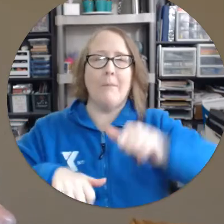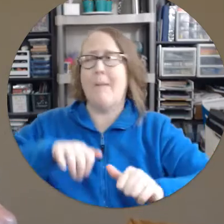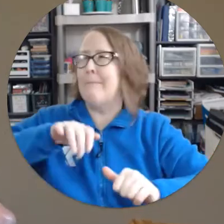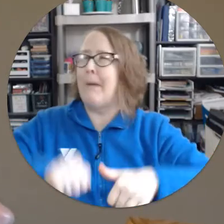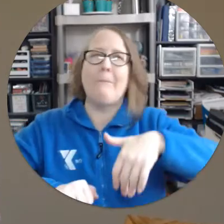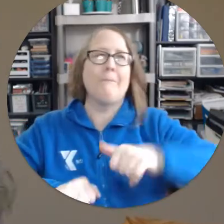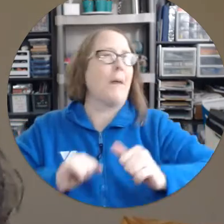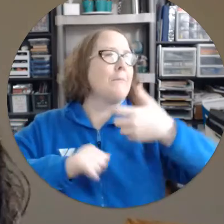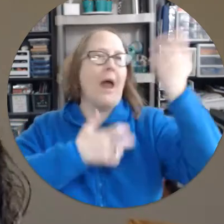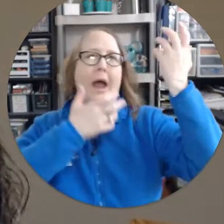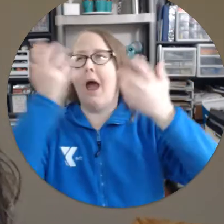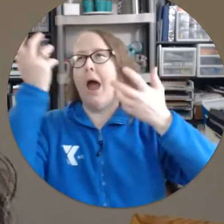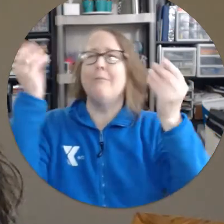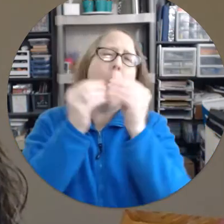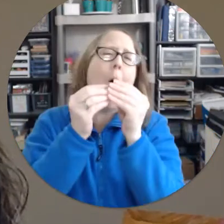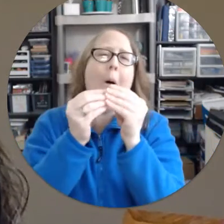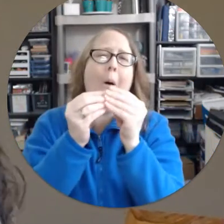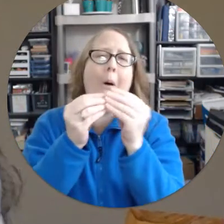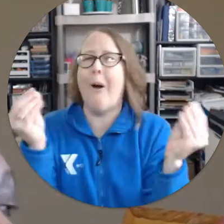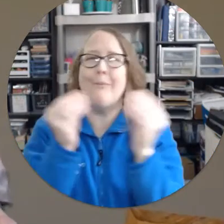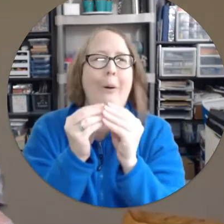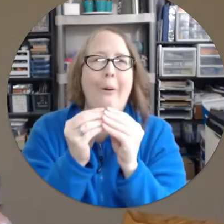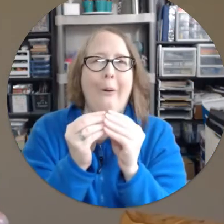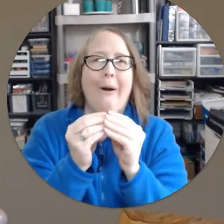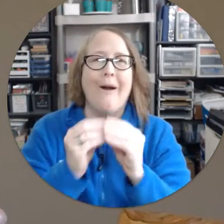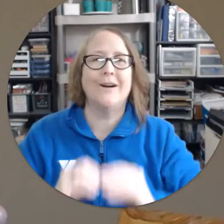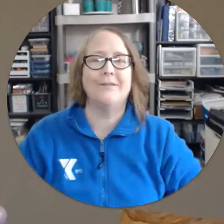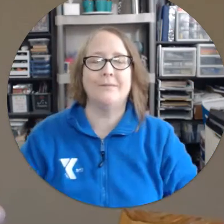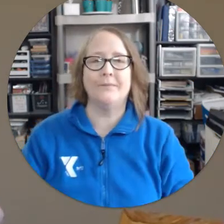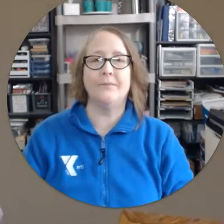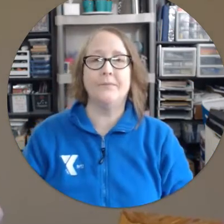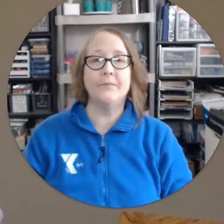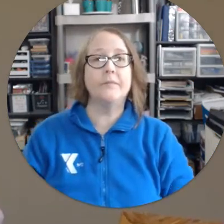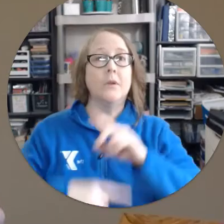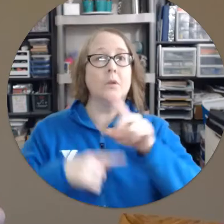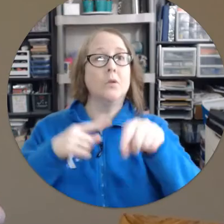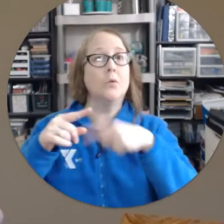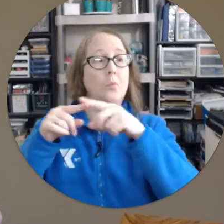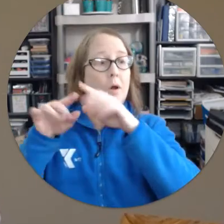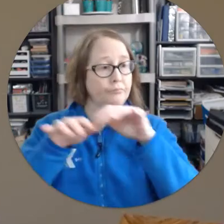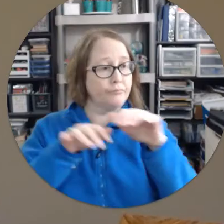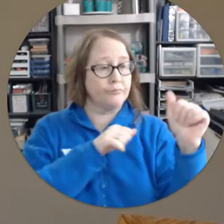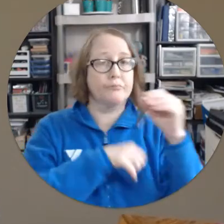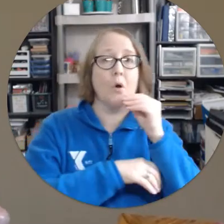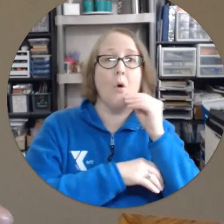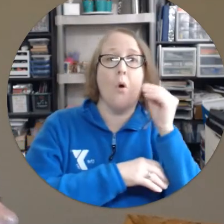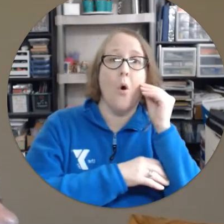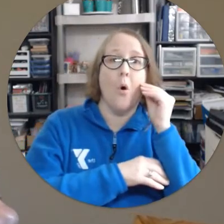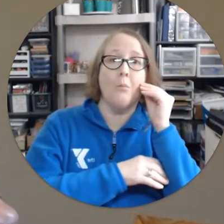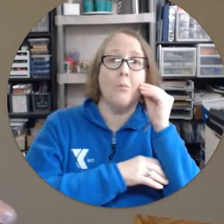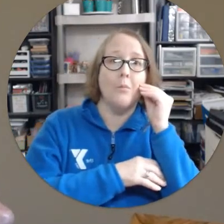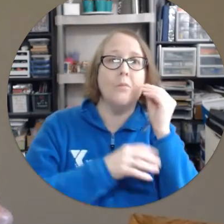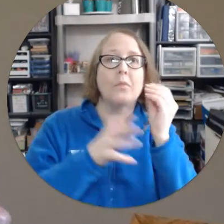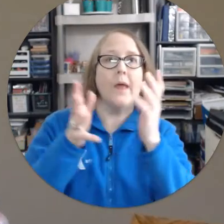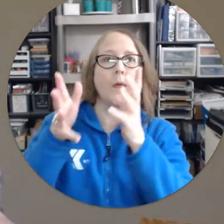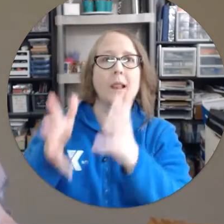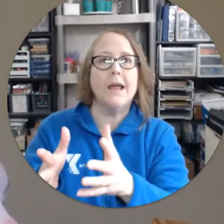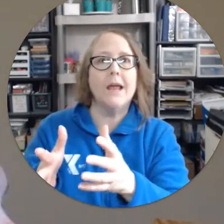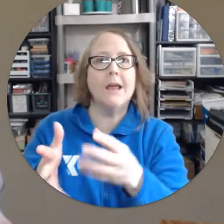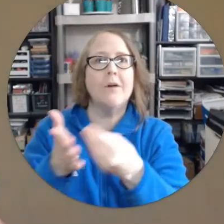yell, "More! More!" When they went home, they would leave money on